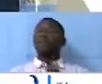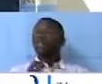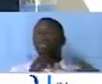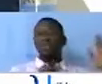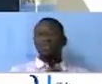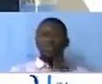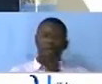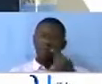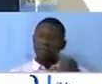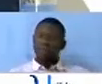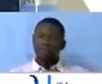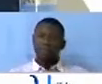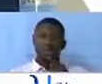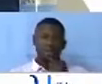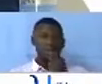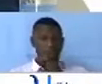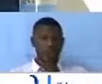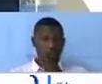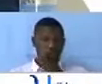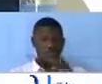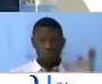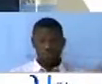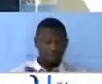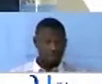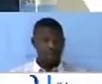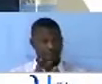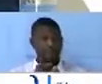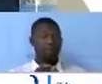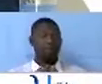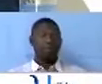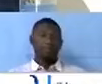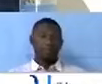metti. He said you slapped him. Mu né dang ko mbecc.